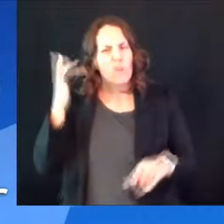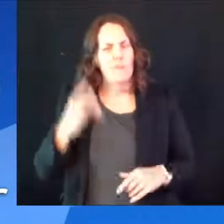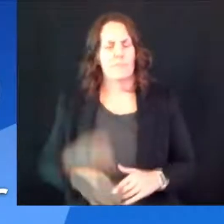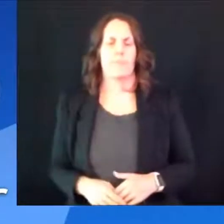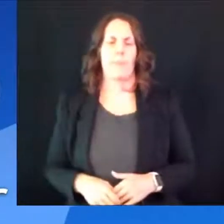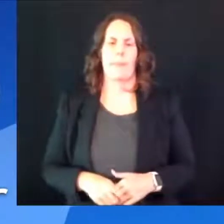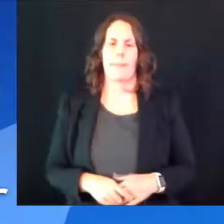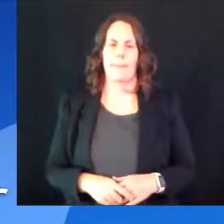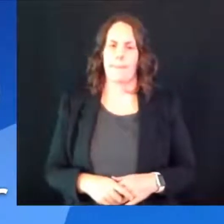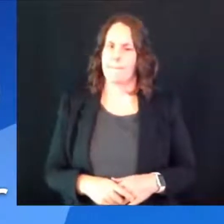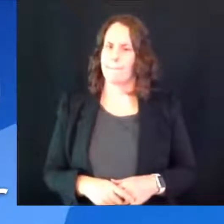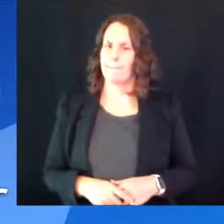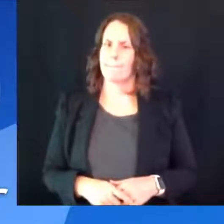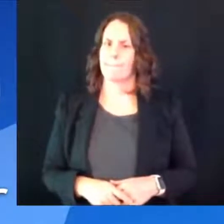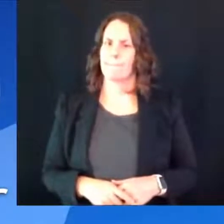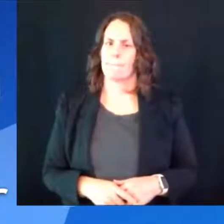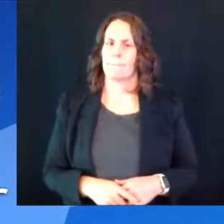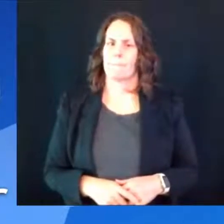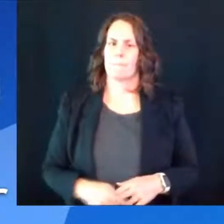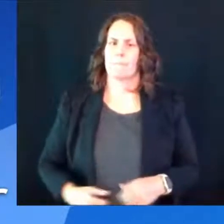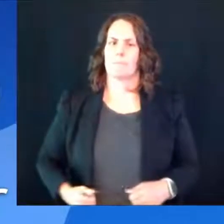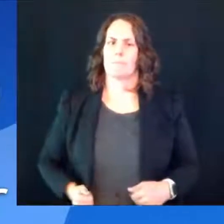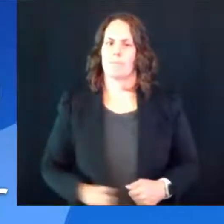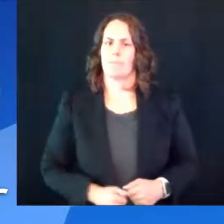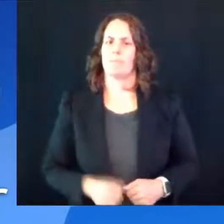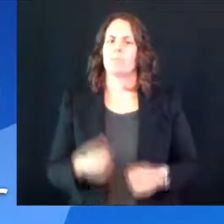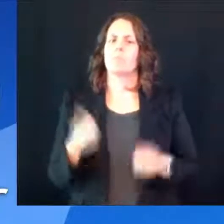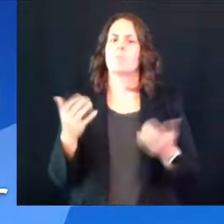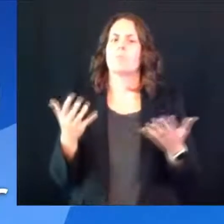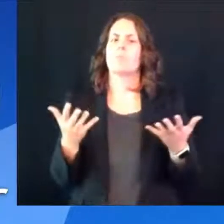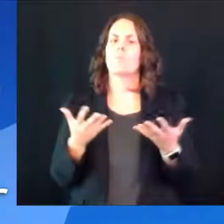localities need to be doing to bring those rates down? Thank you.